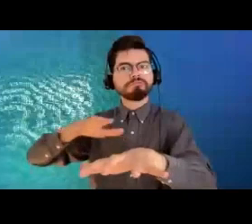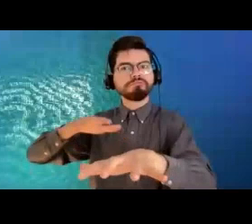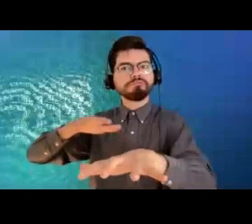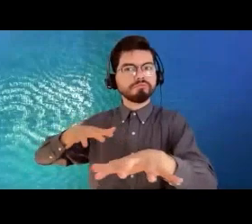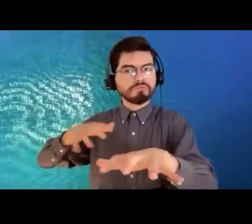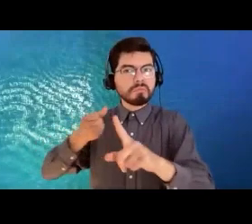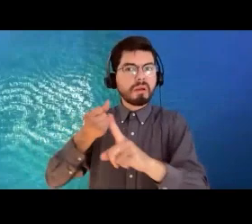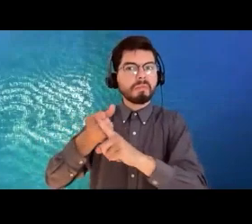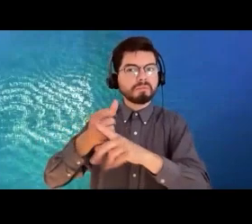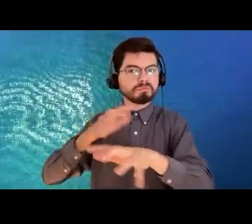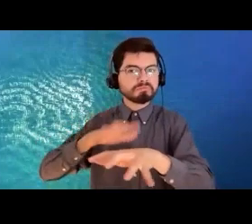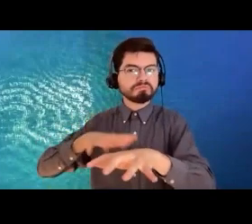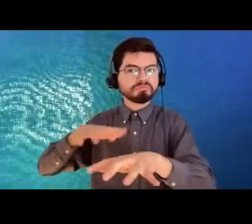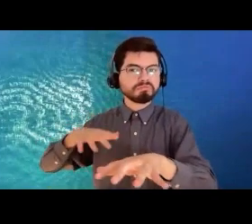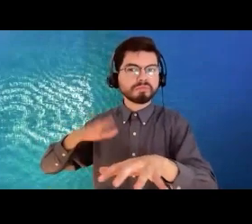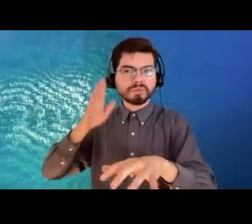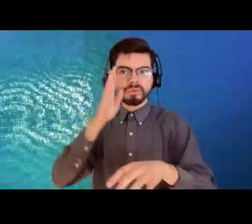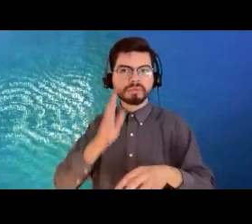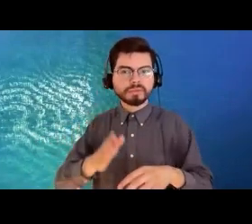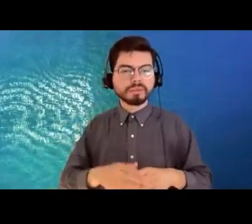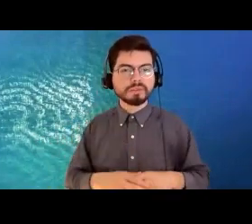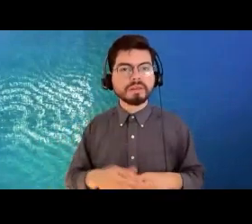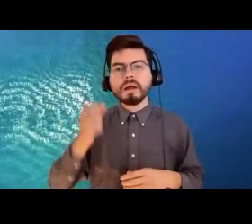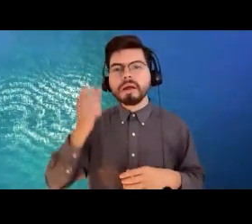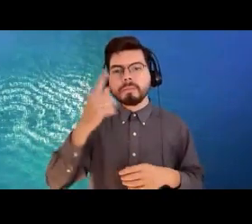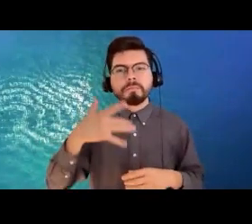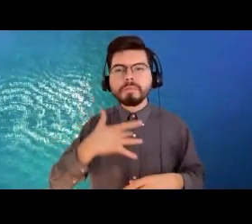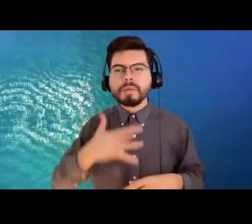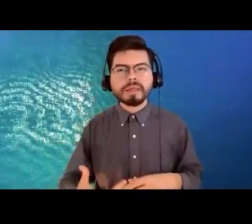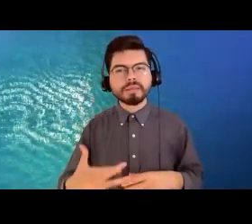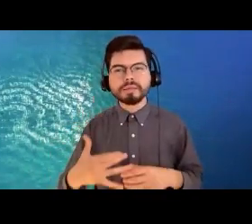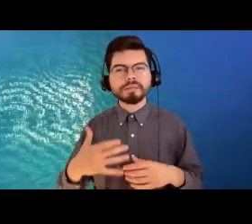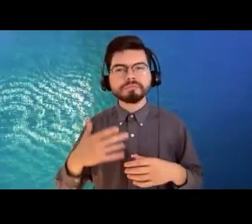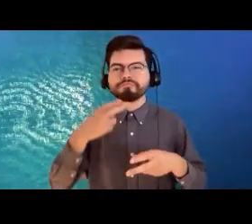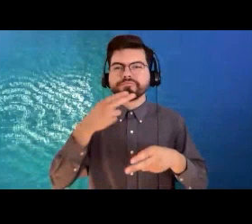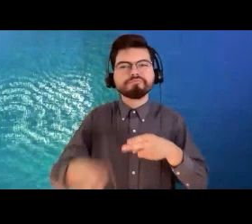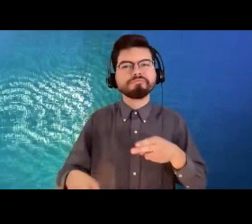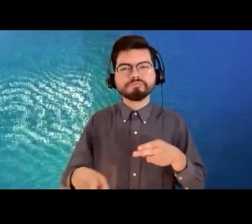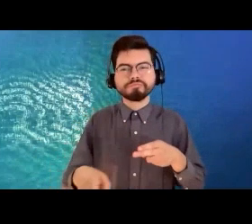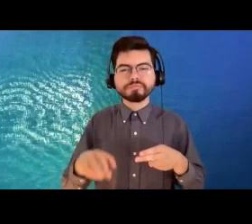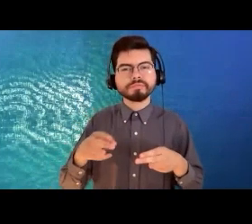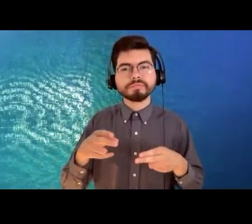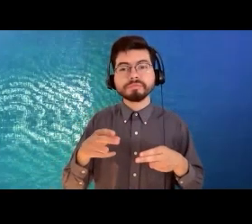quick. Those groups are usually just flagging when there's a little pool of traffic.